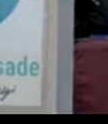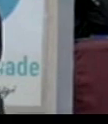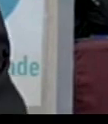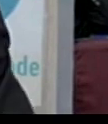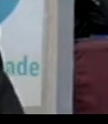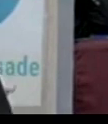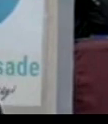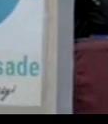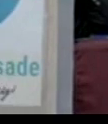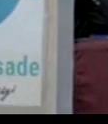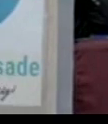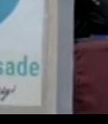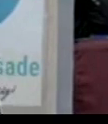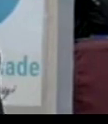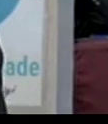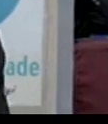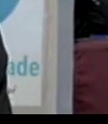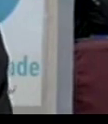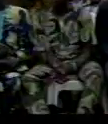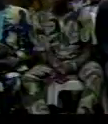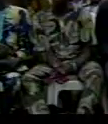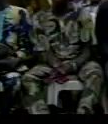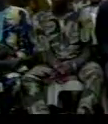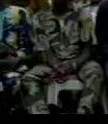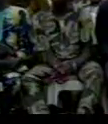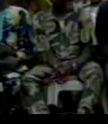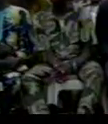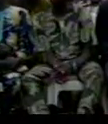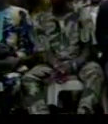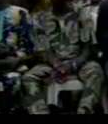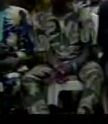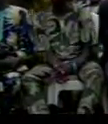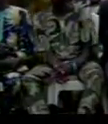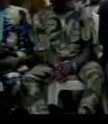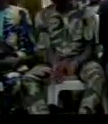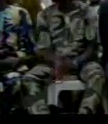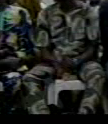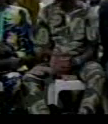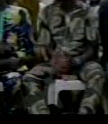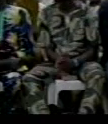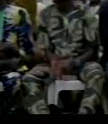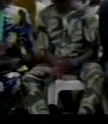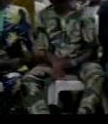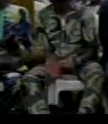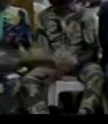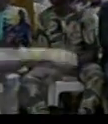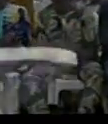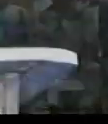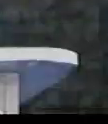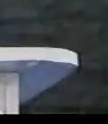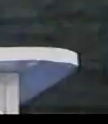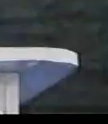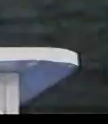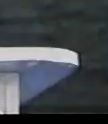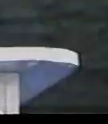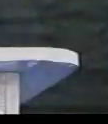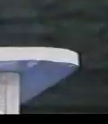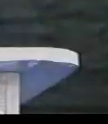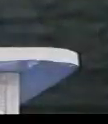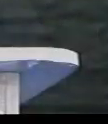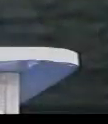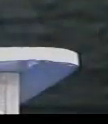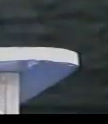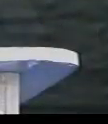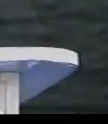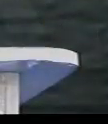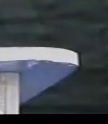there, God will visit you tonight in Jesus' name. Thank you very Praise much. Praise the Lord. Praise the Lord. Okay, the doctor wants to make a little comment on that.